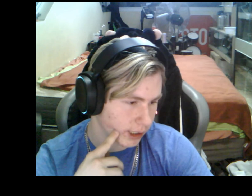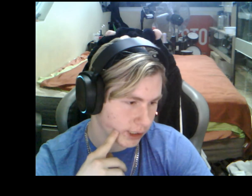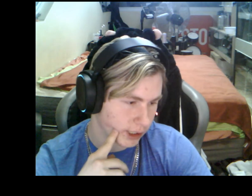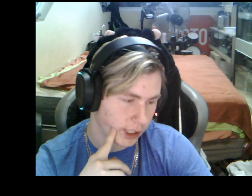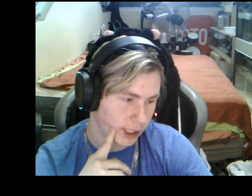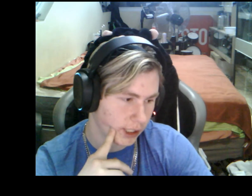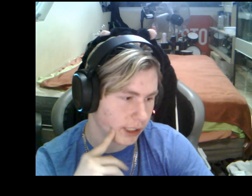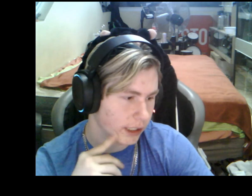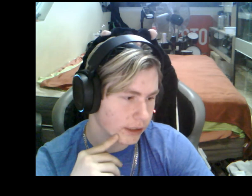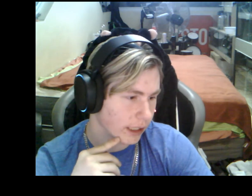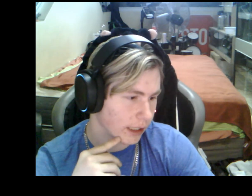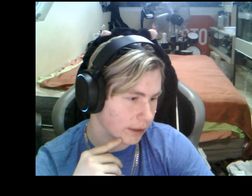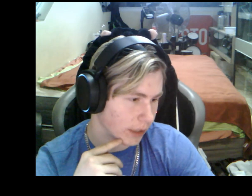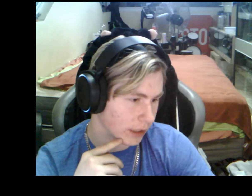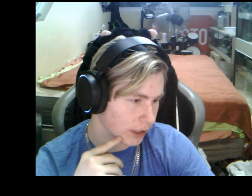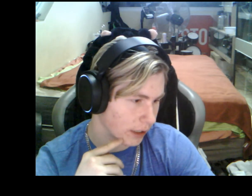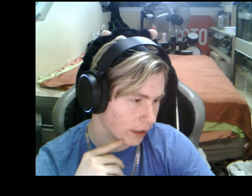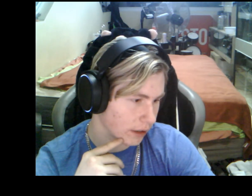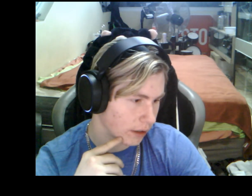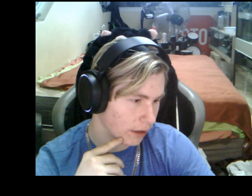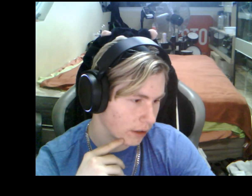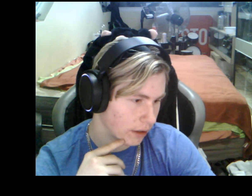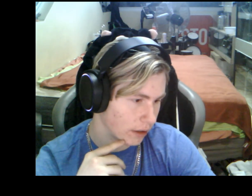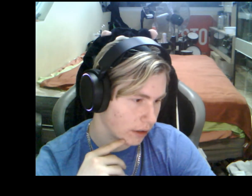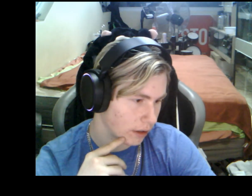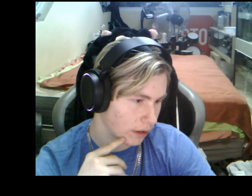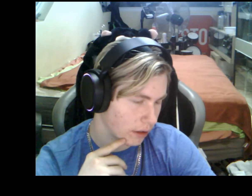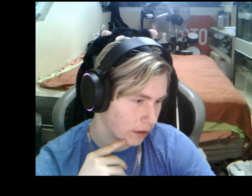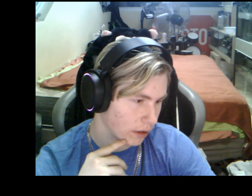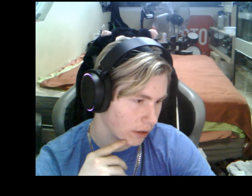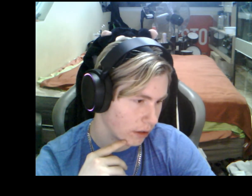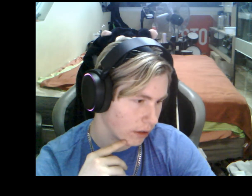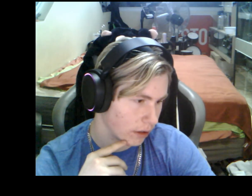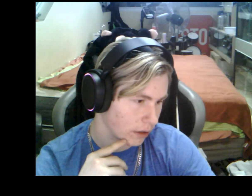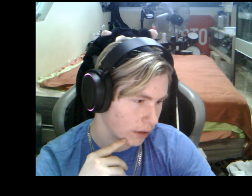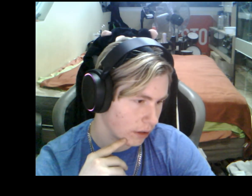Vernoa, that he didn't say much, hey?